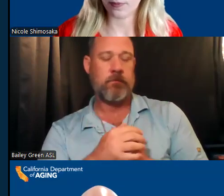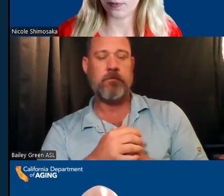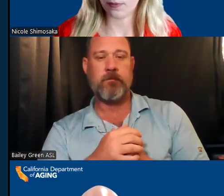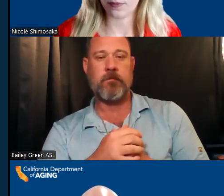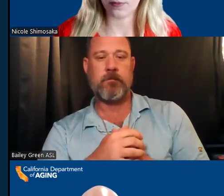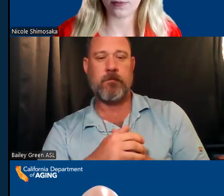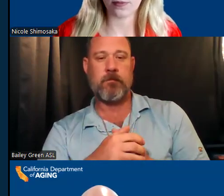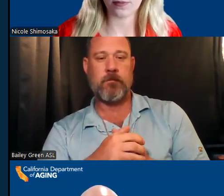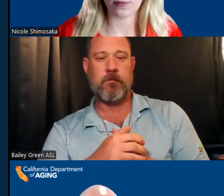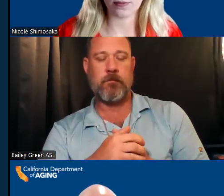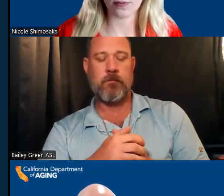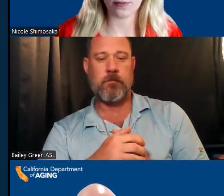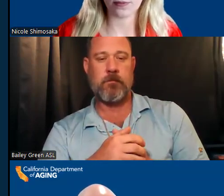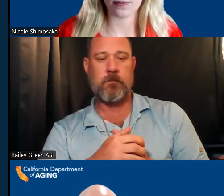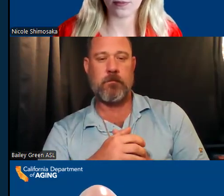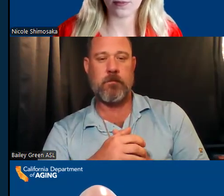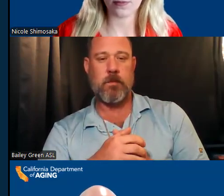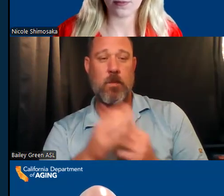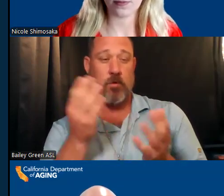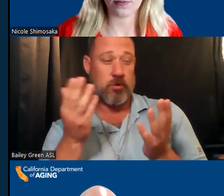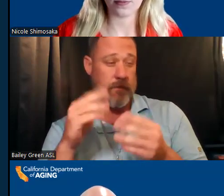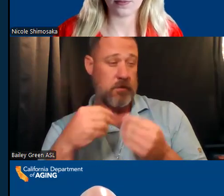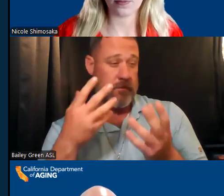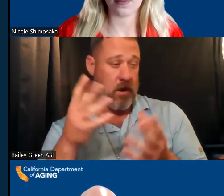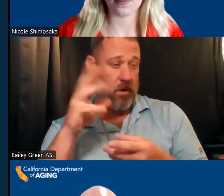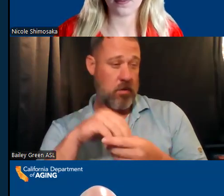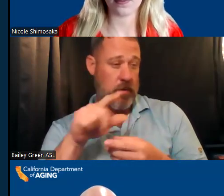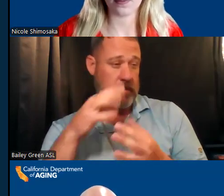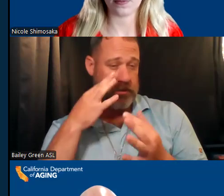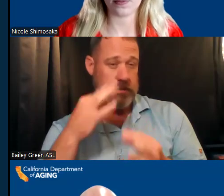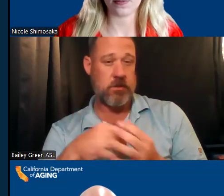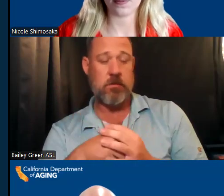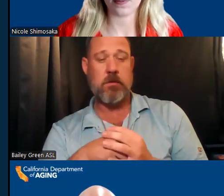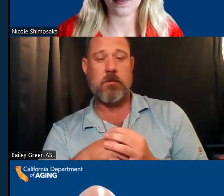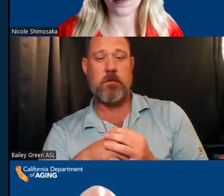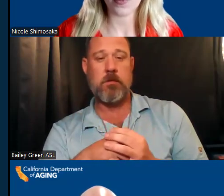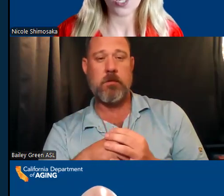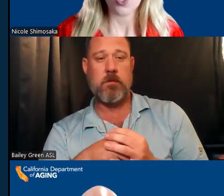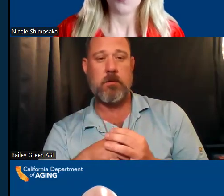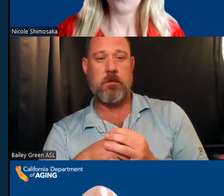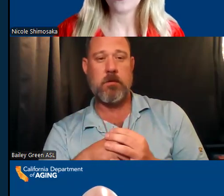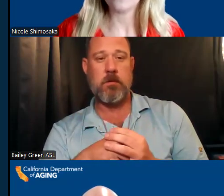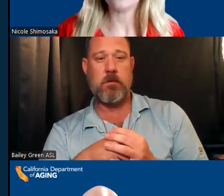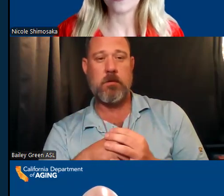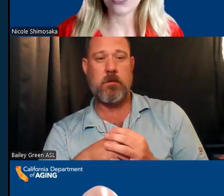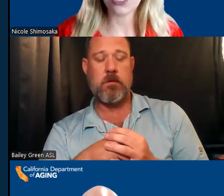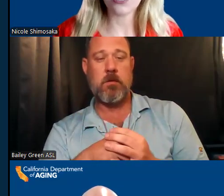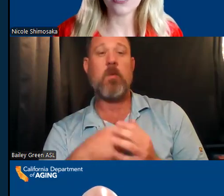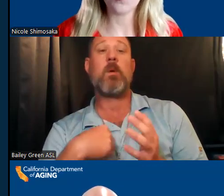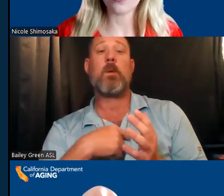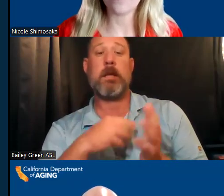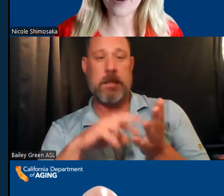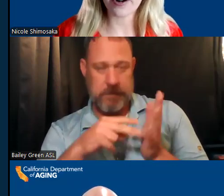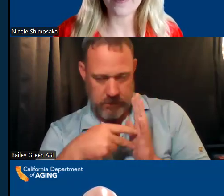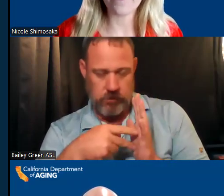right, a couple more. Were service providers included in this decision-making process? We intentionally